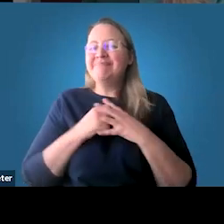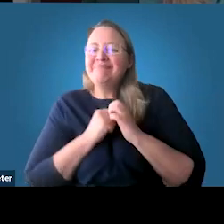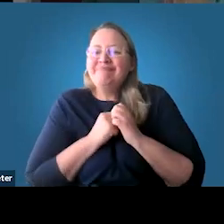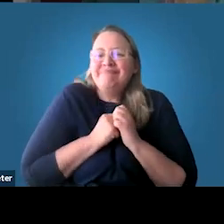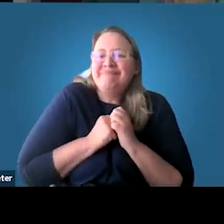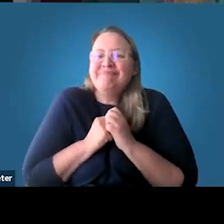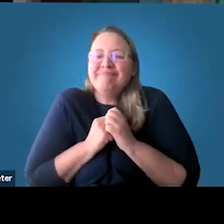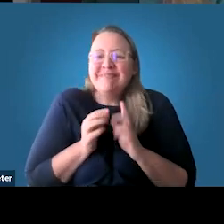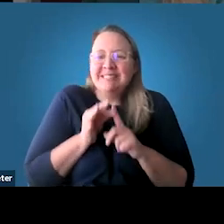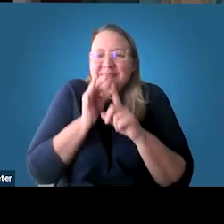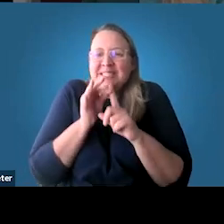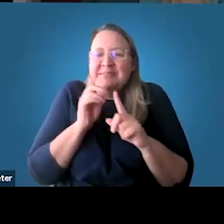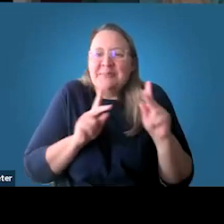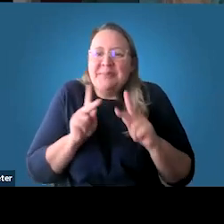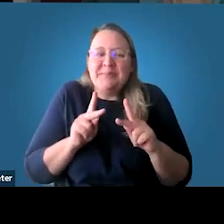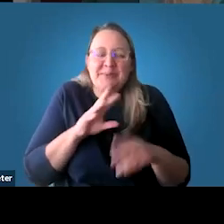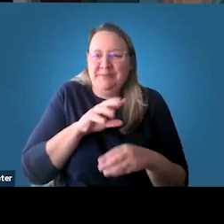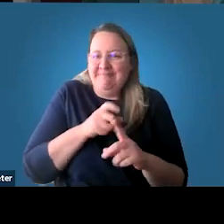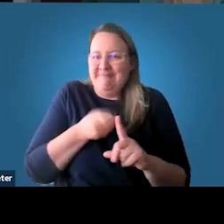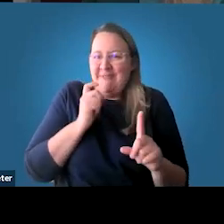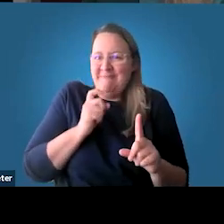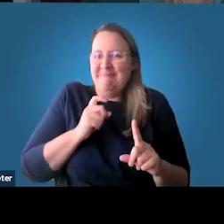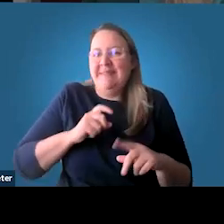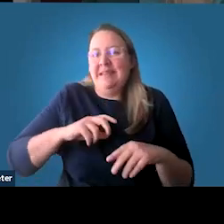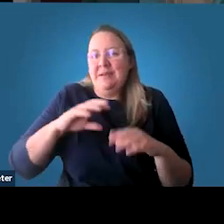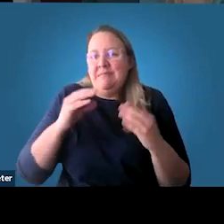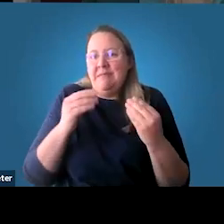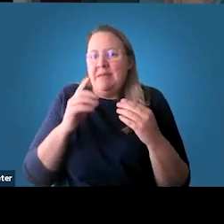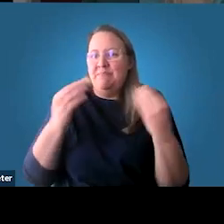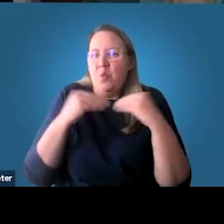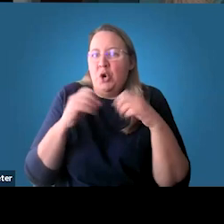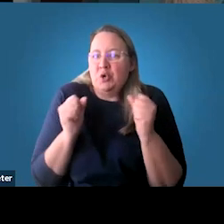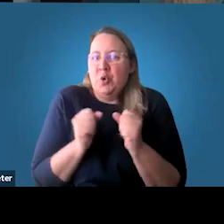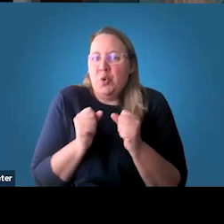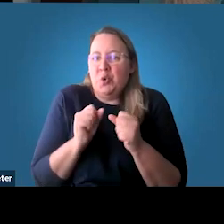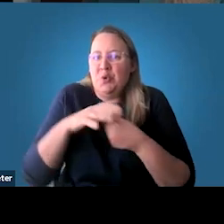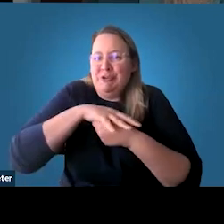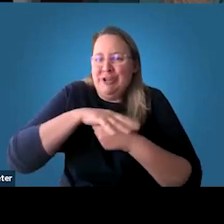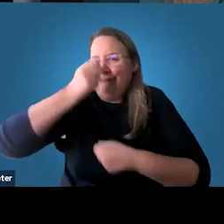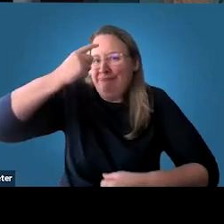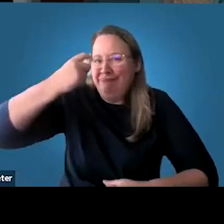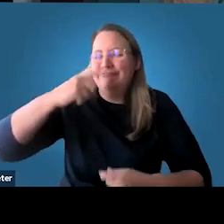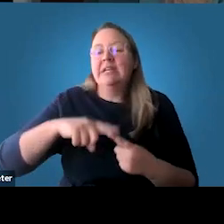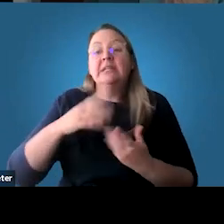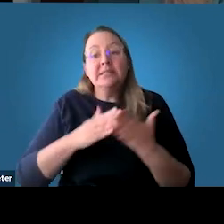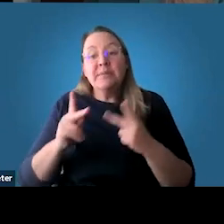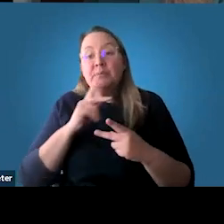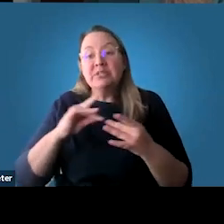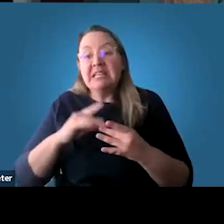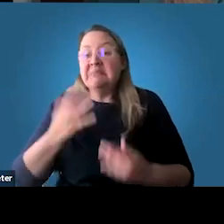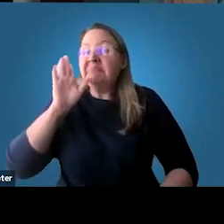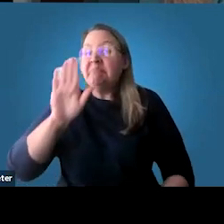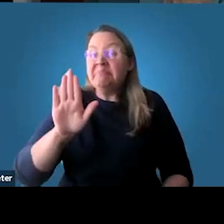on for folks who are coming to us from more chilly locations. Other folks have mentioned, you know what?